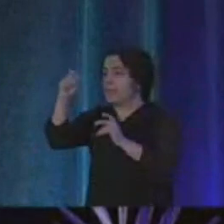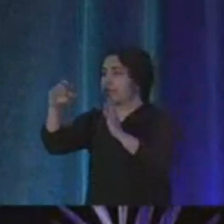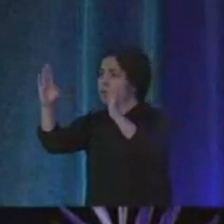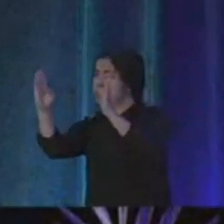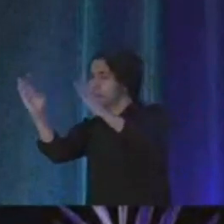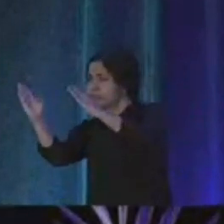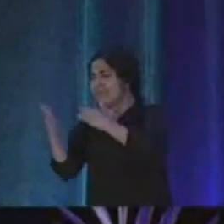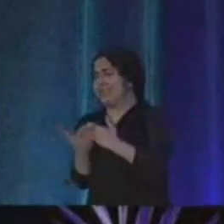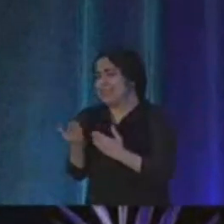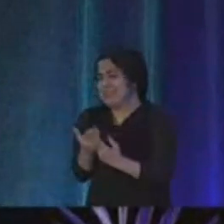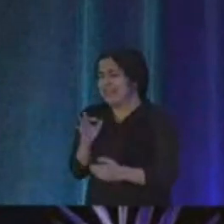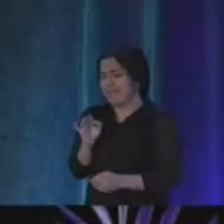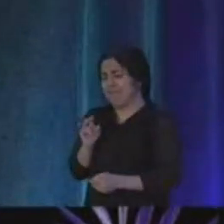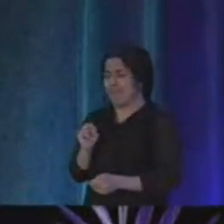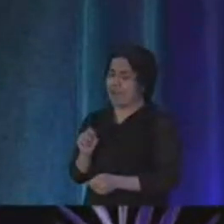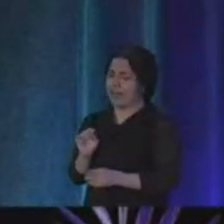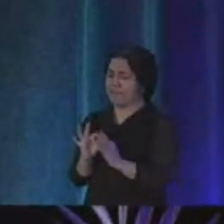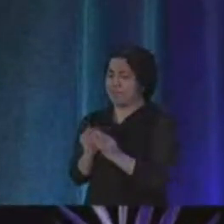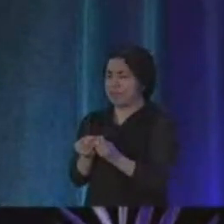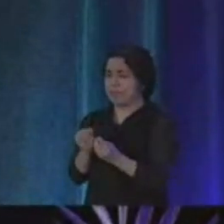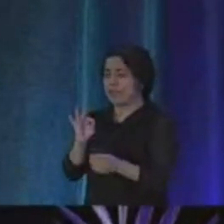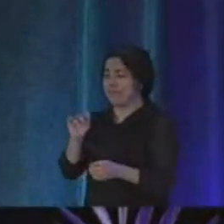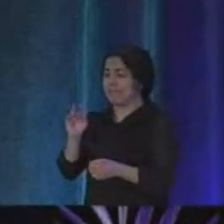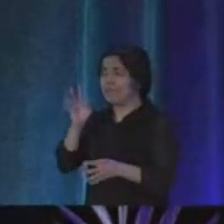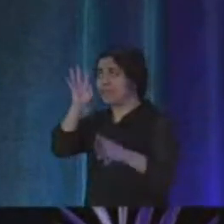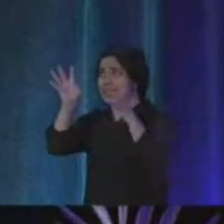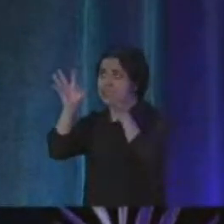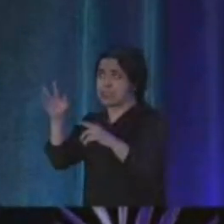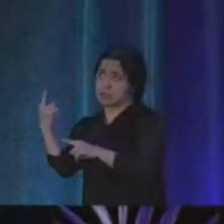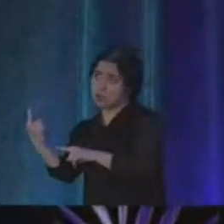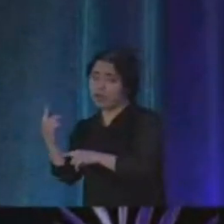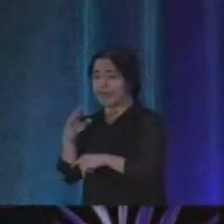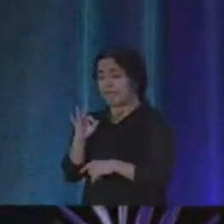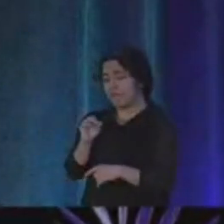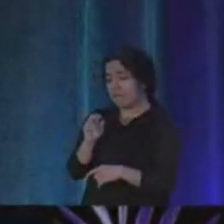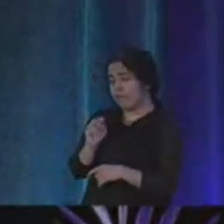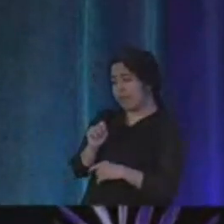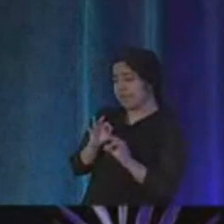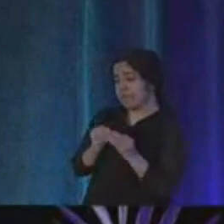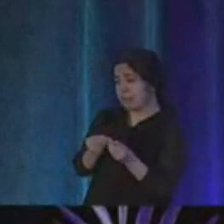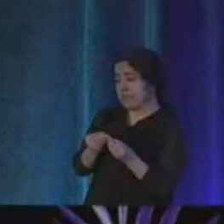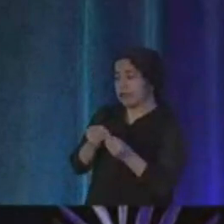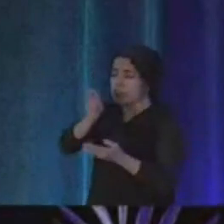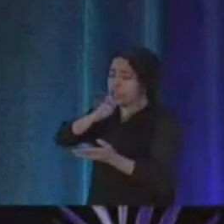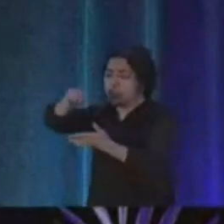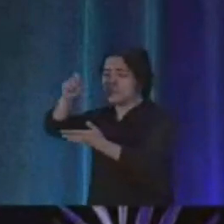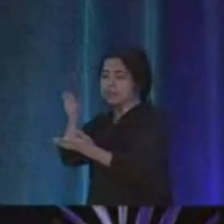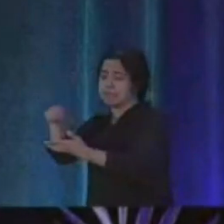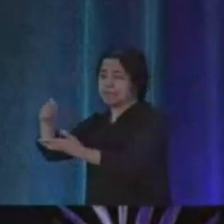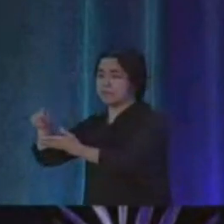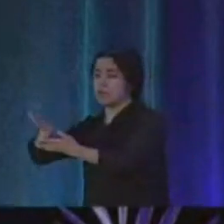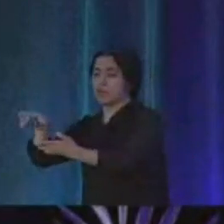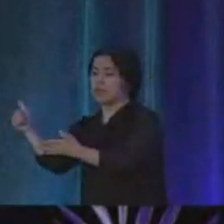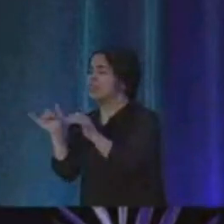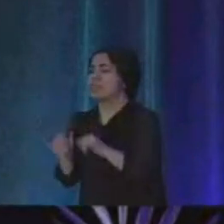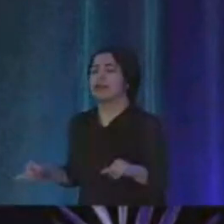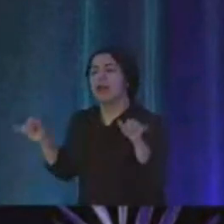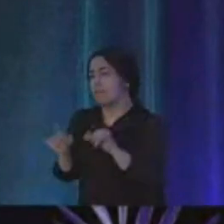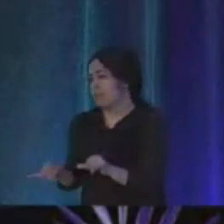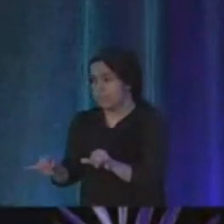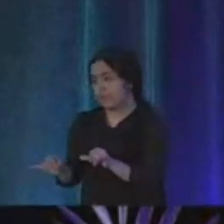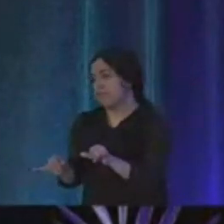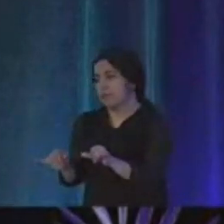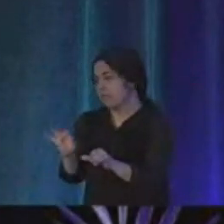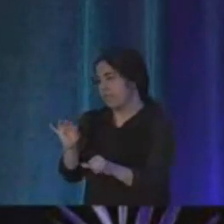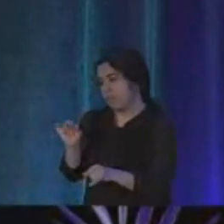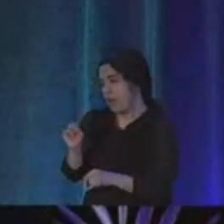font family, fantasy on one, and font family cursive on another. They are common standard fonts that if